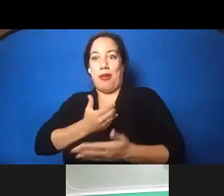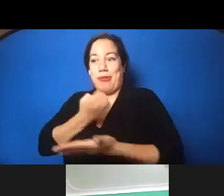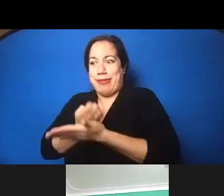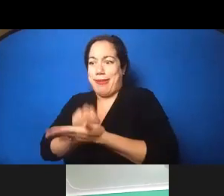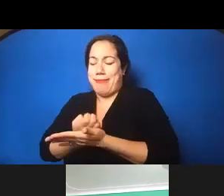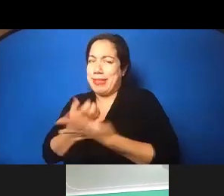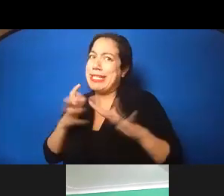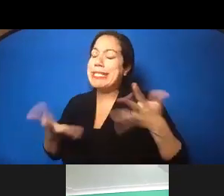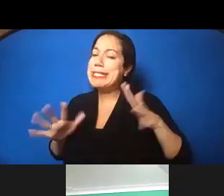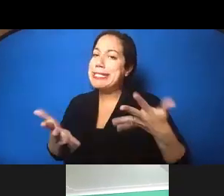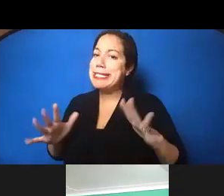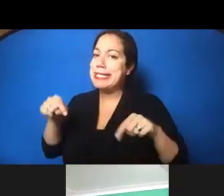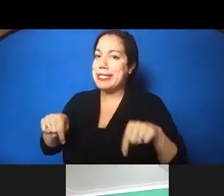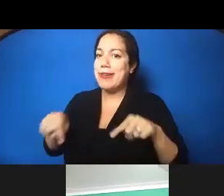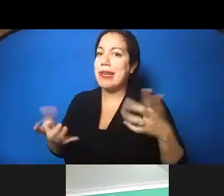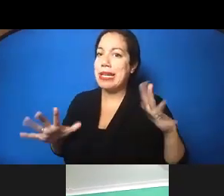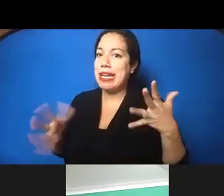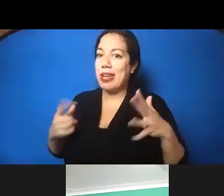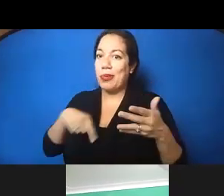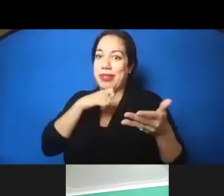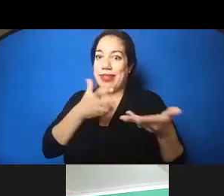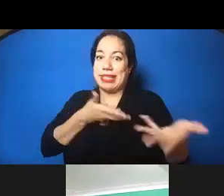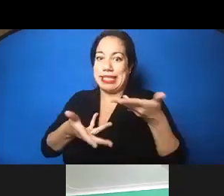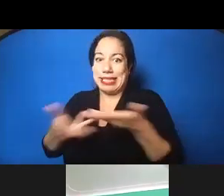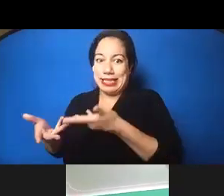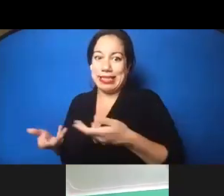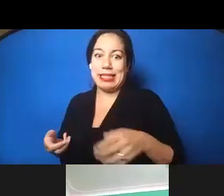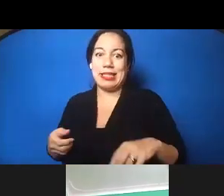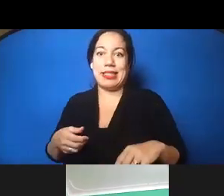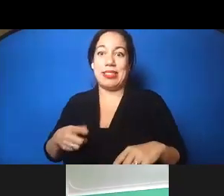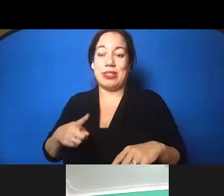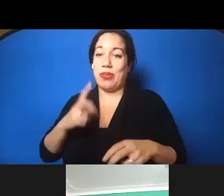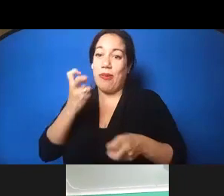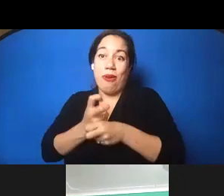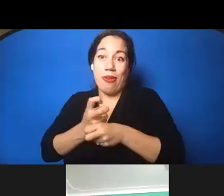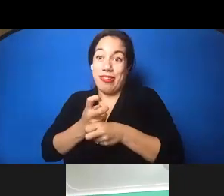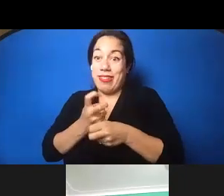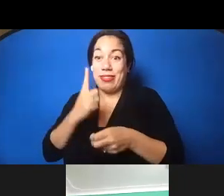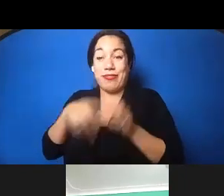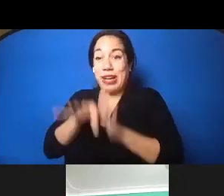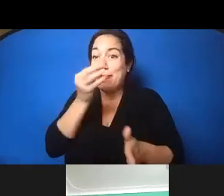well, and we are not even being engaged in farming. So it is difficult to even provide food